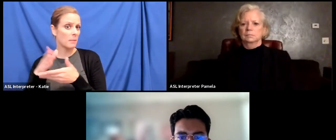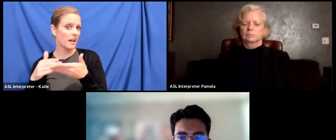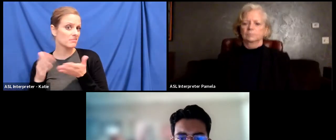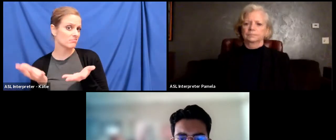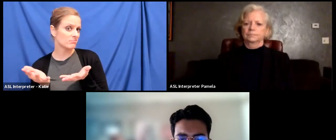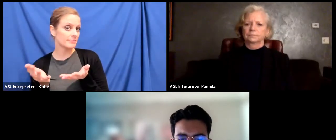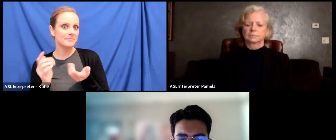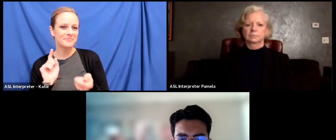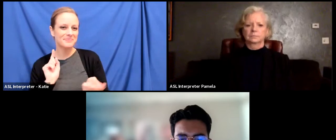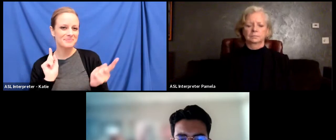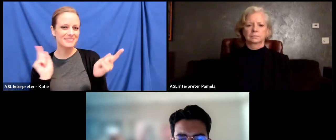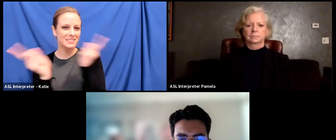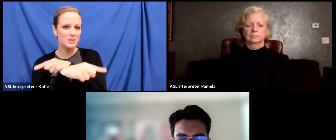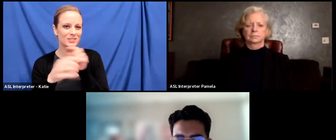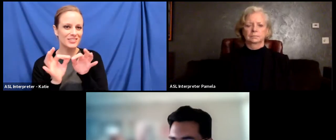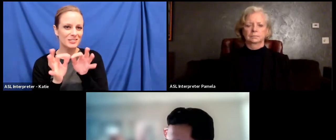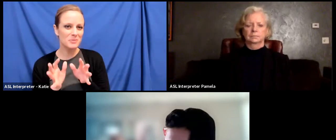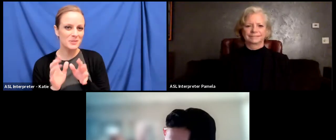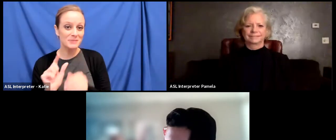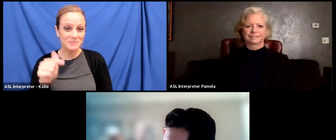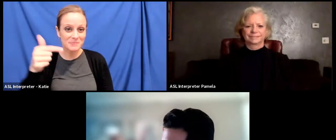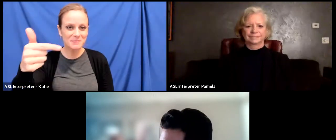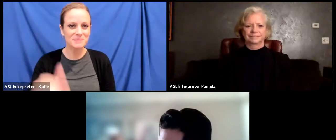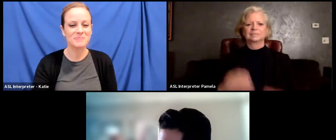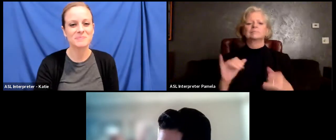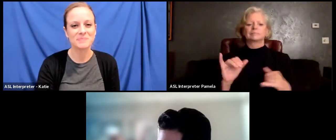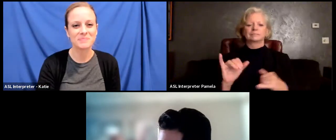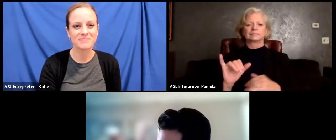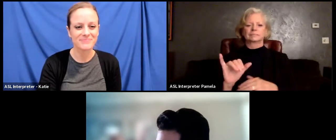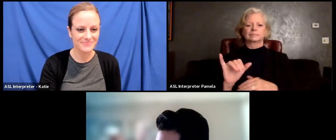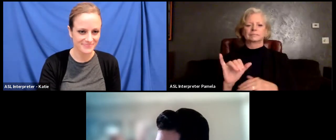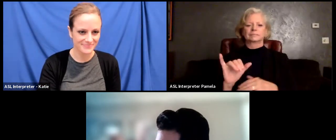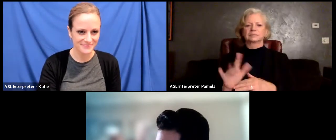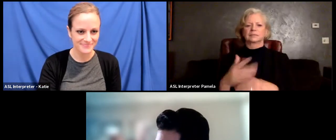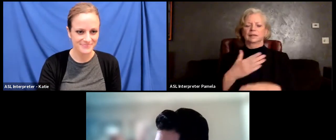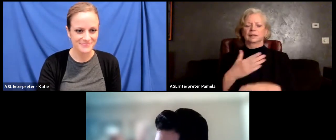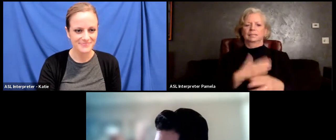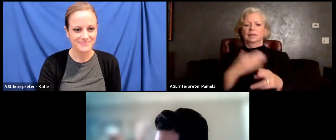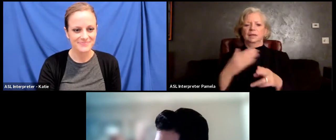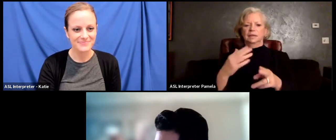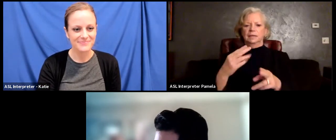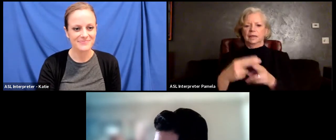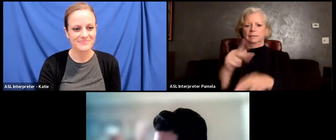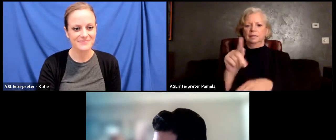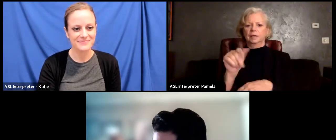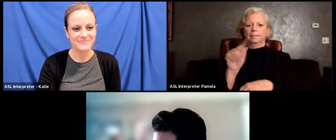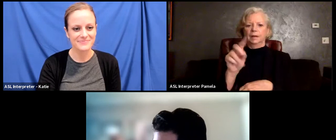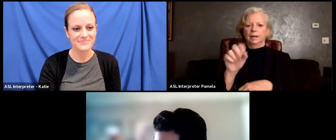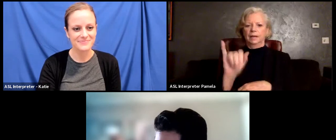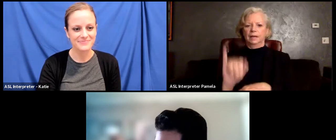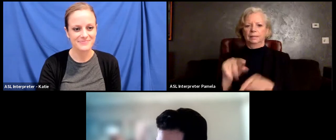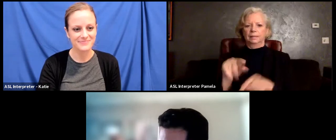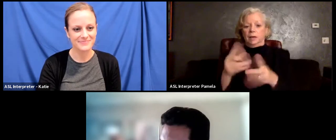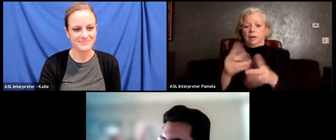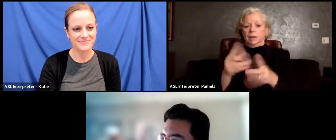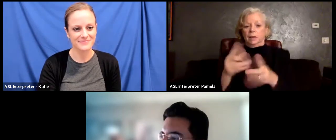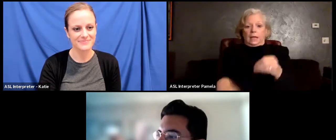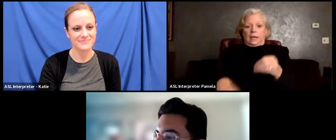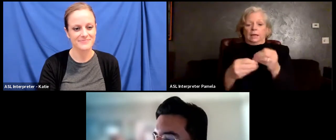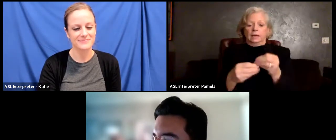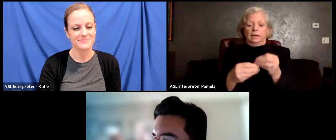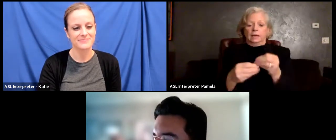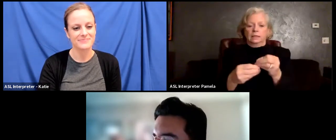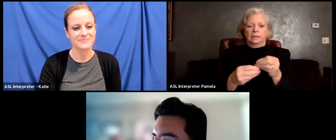So, hello everyone, this is Kanaya. So I just want to add a little to that. In addition to us creating the